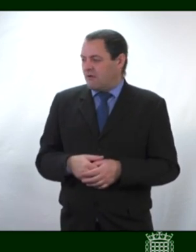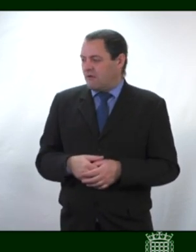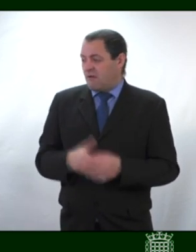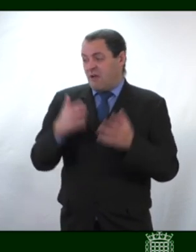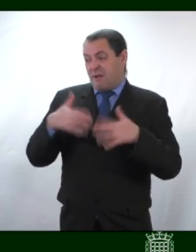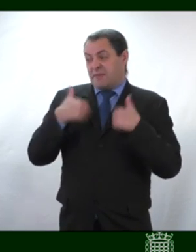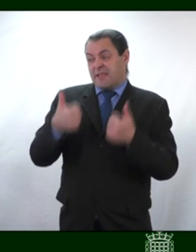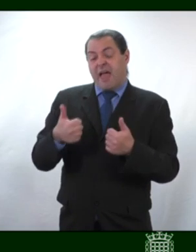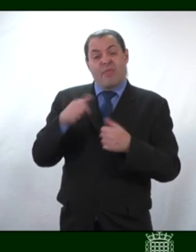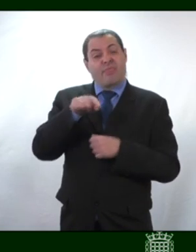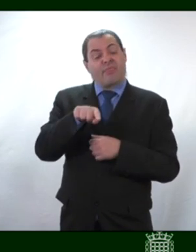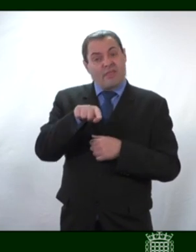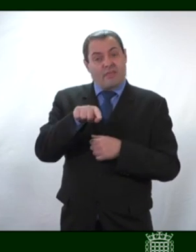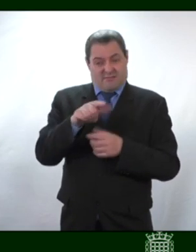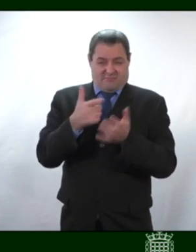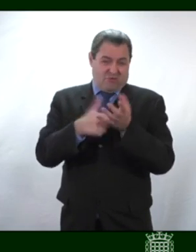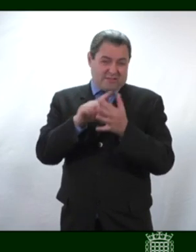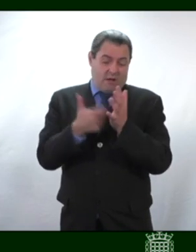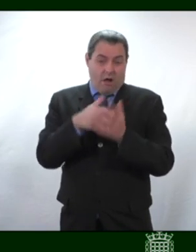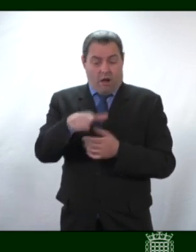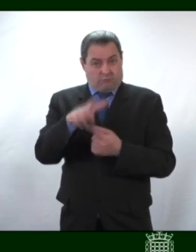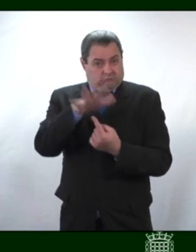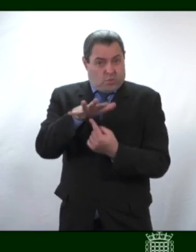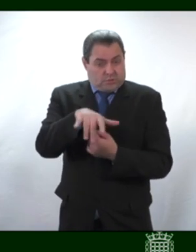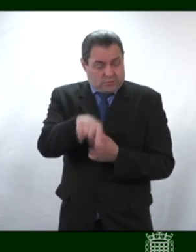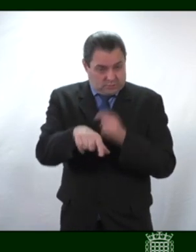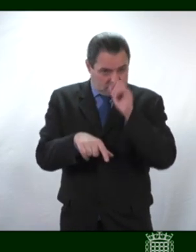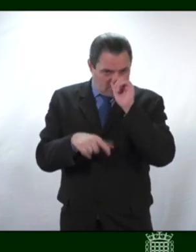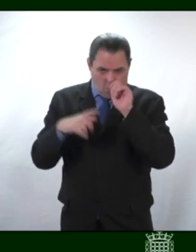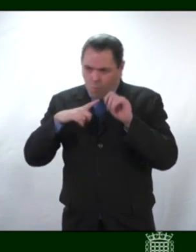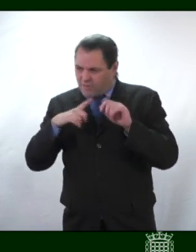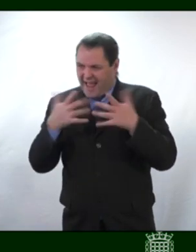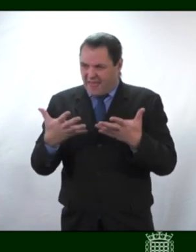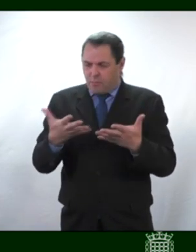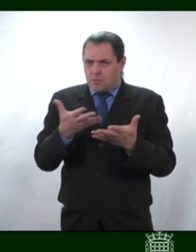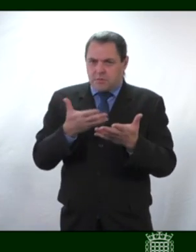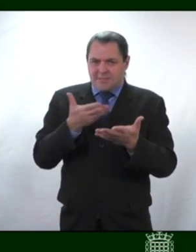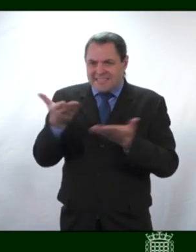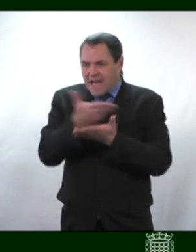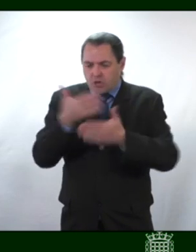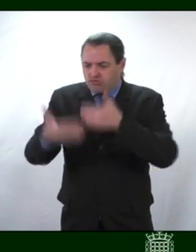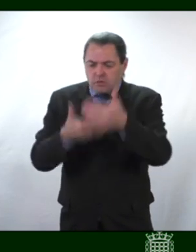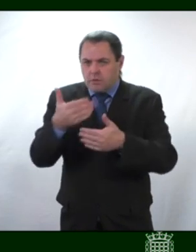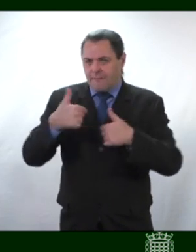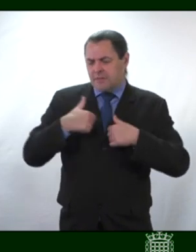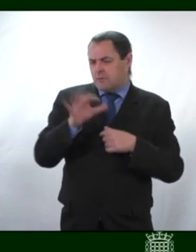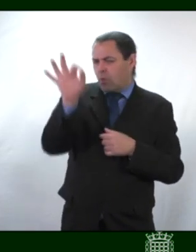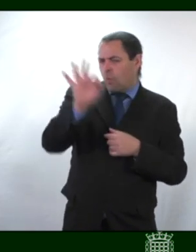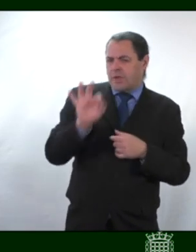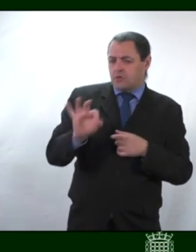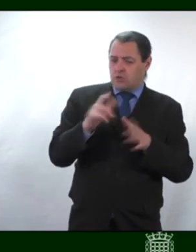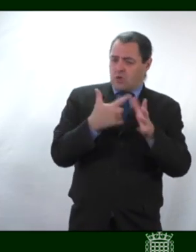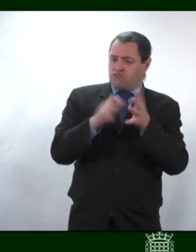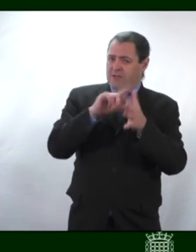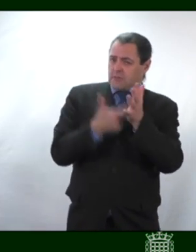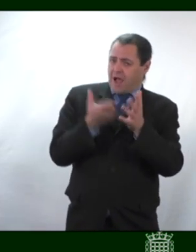present. Can he confirm that while discussions are ongoing, there are no current plans to move Redcar and Cleveland into Tier 3 restrictions?